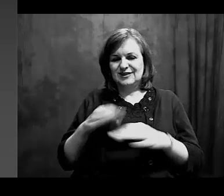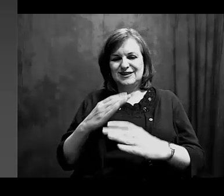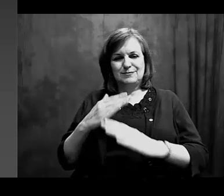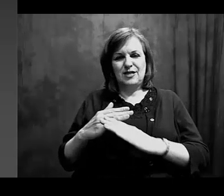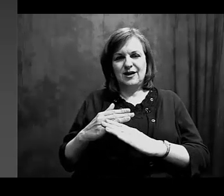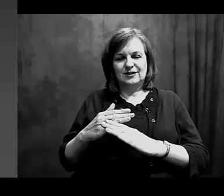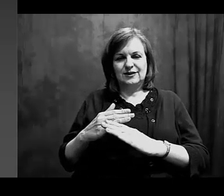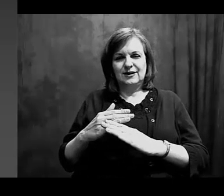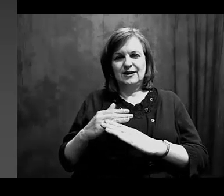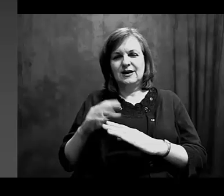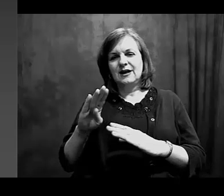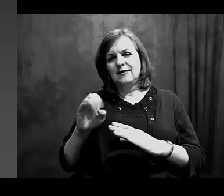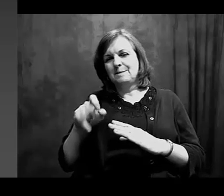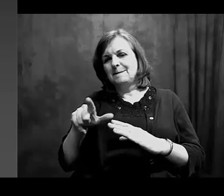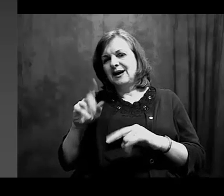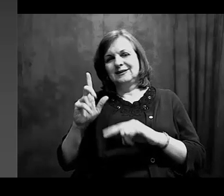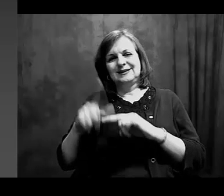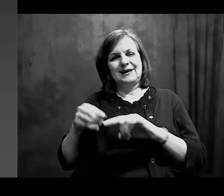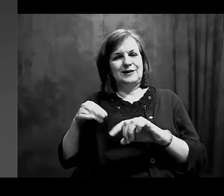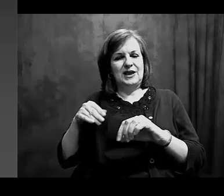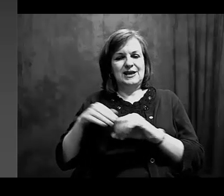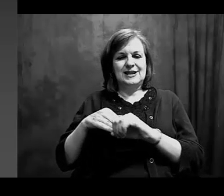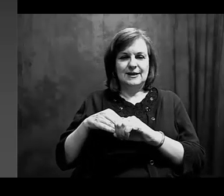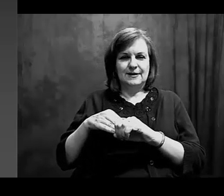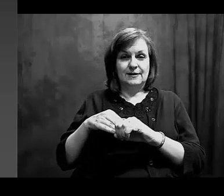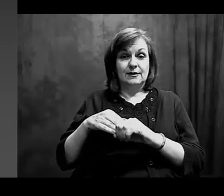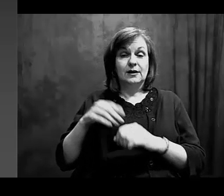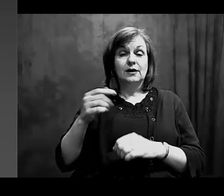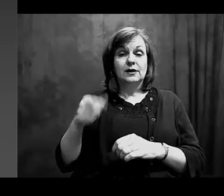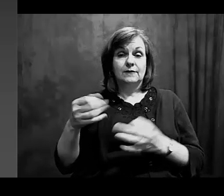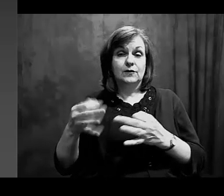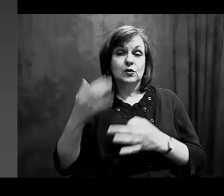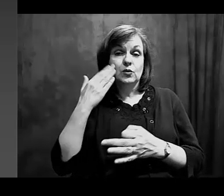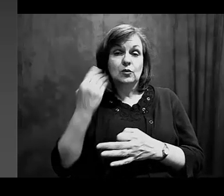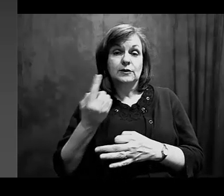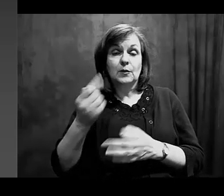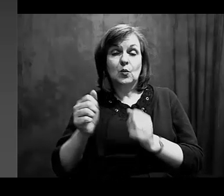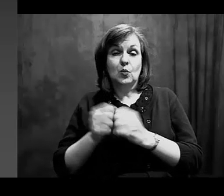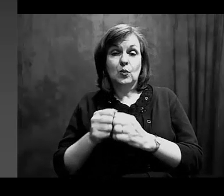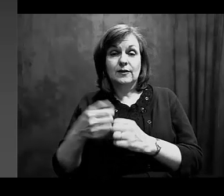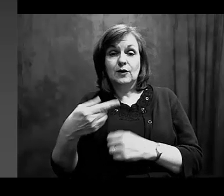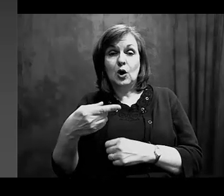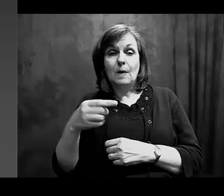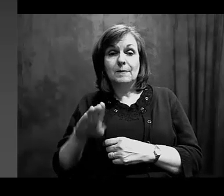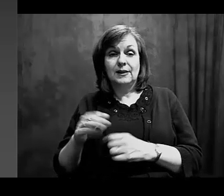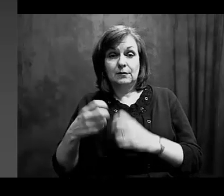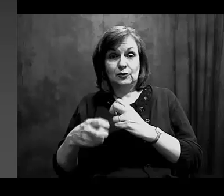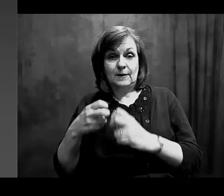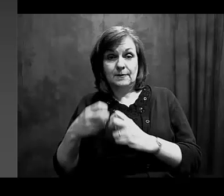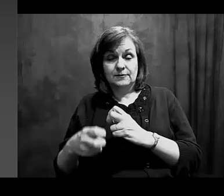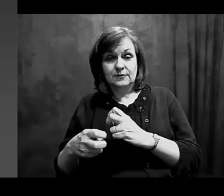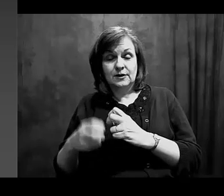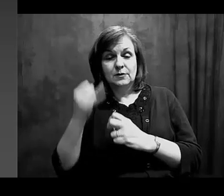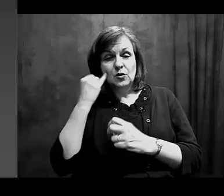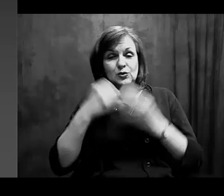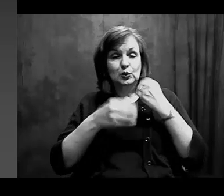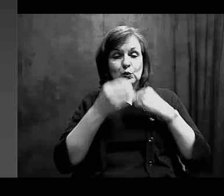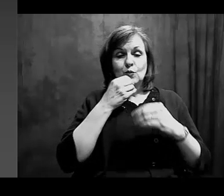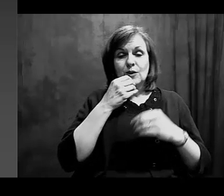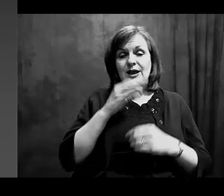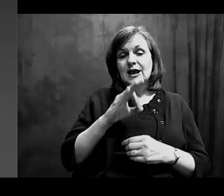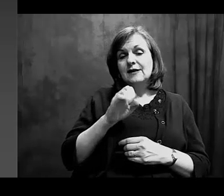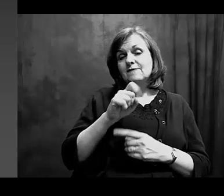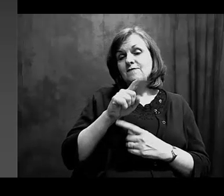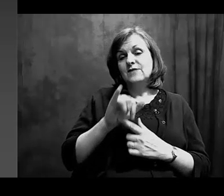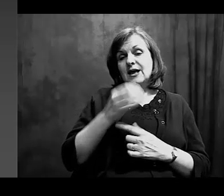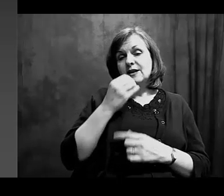track of nutrients versus waste. The gallbladder on your liver actually stores the bile that is produced by